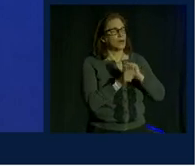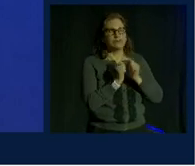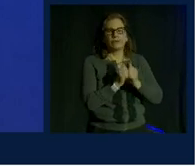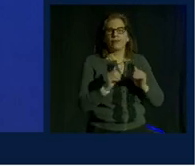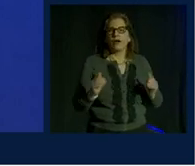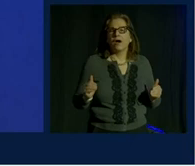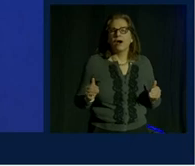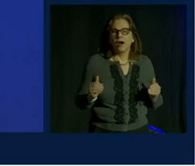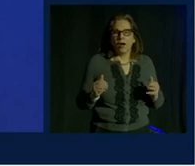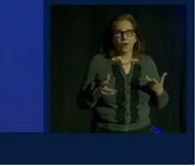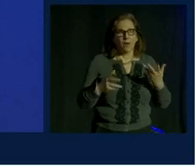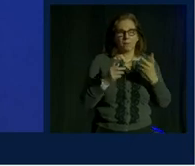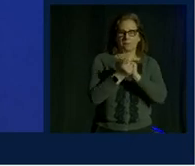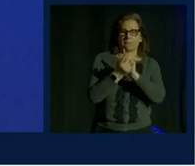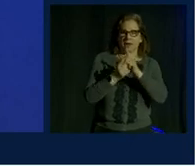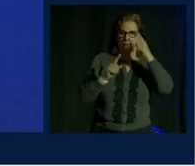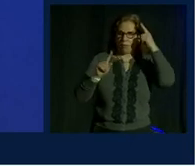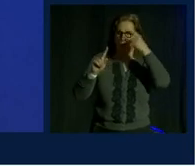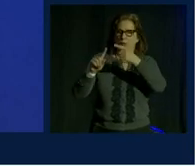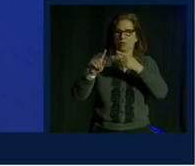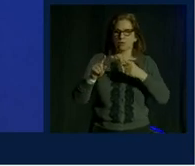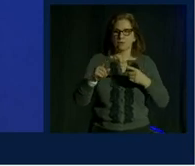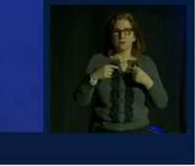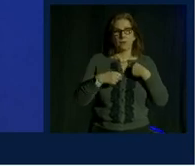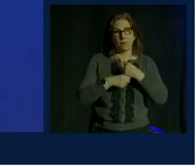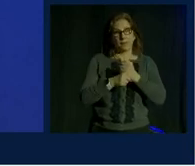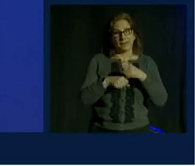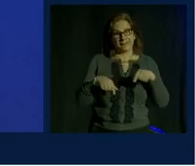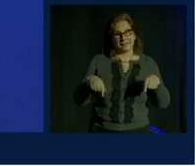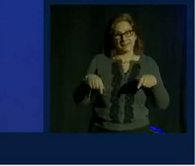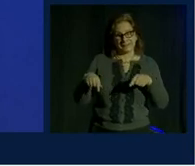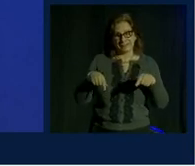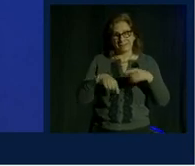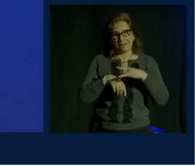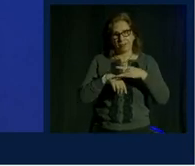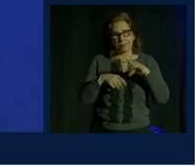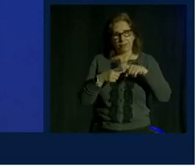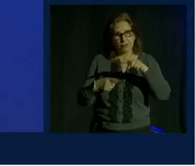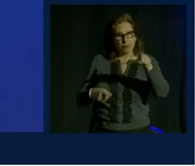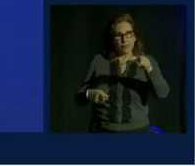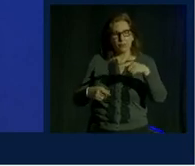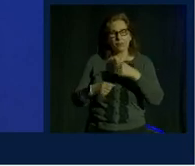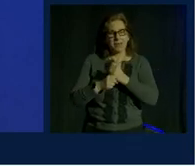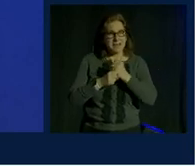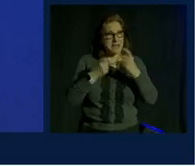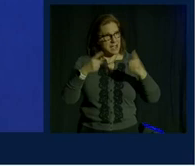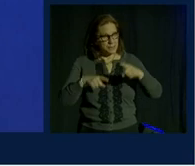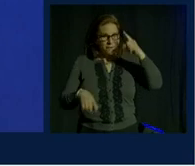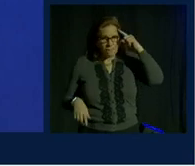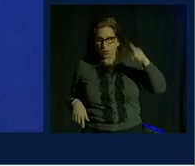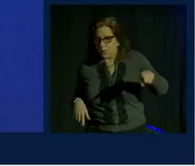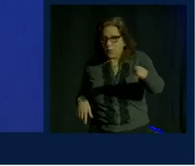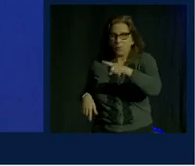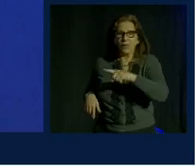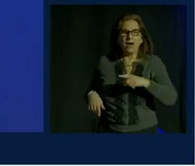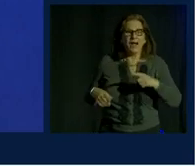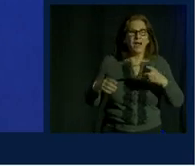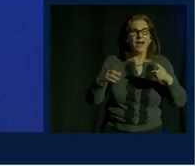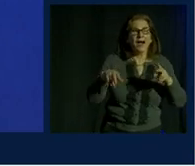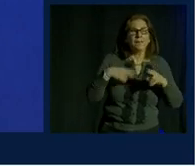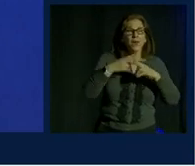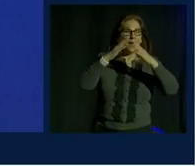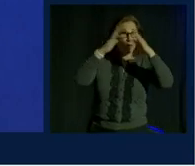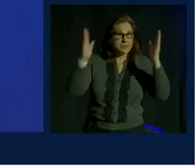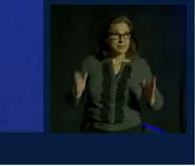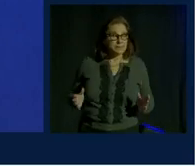have the resources available to you to help you achieve yours. So with that, I want to talk a little bit about our housing goal and bring up